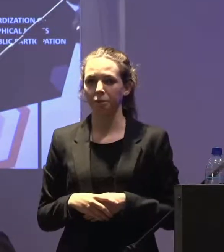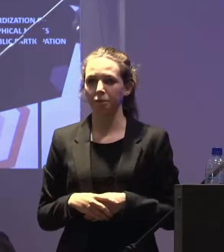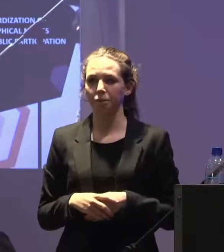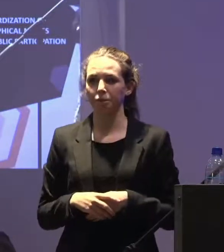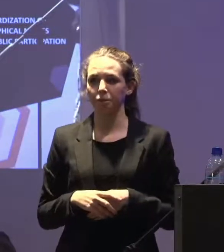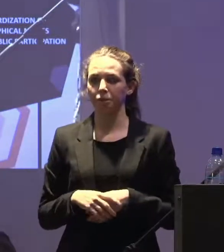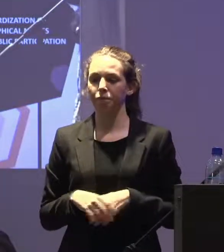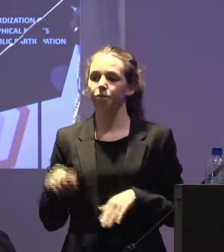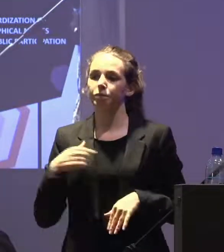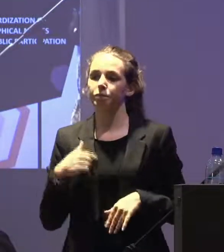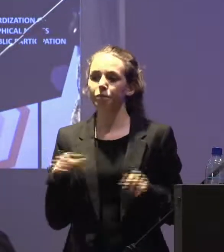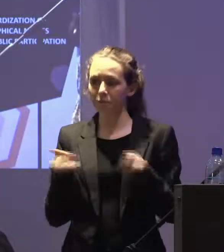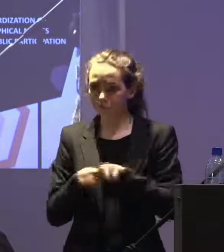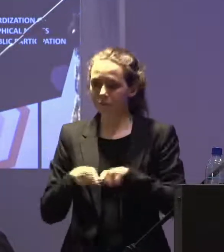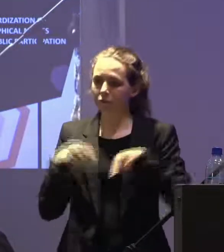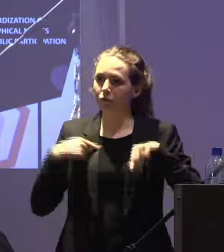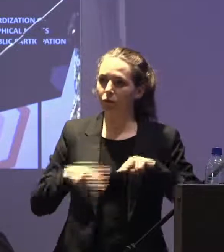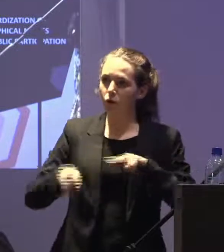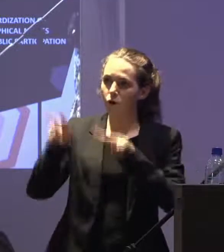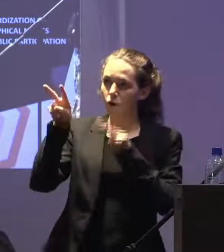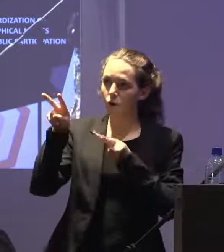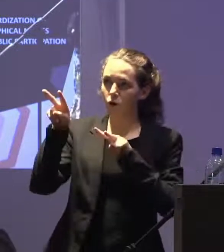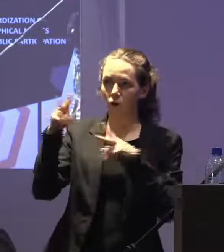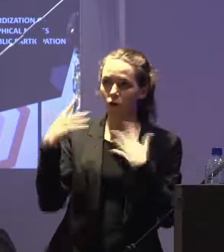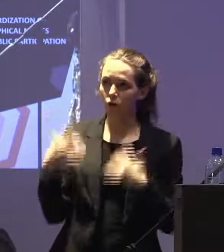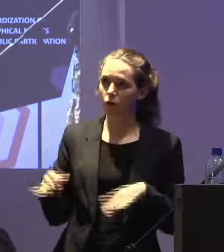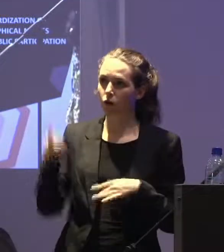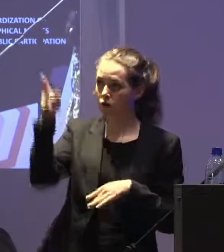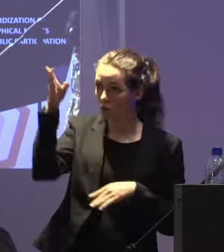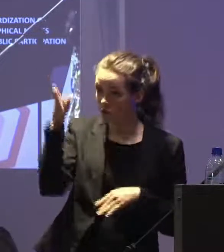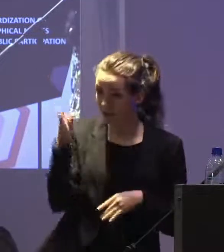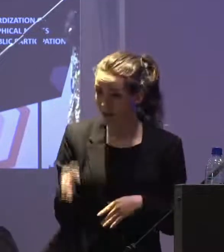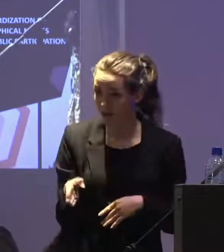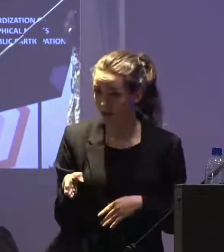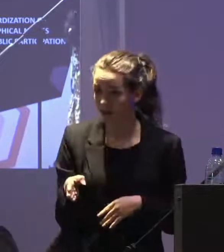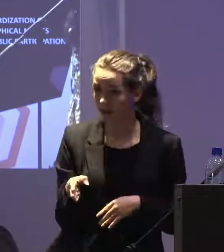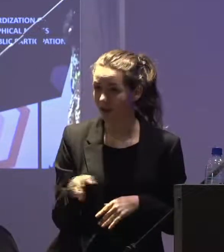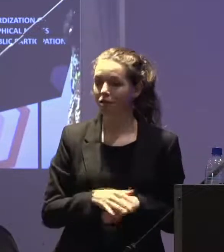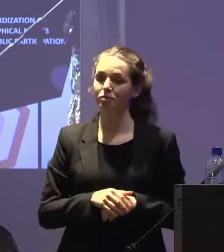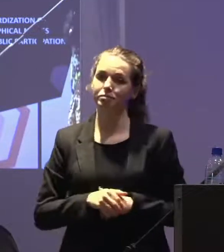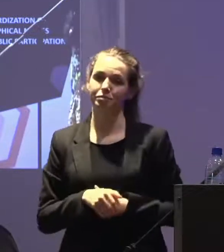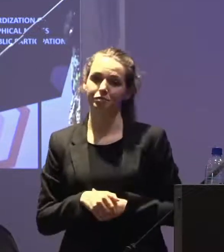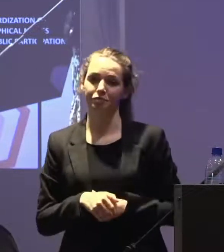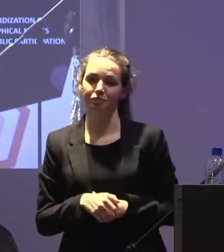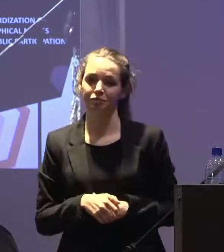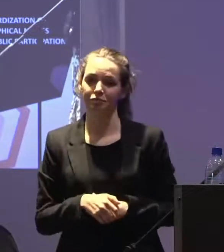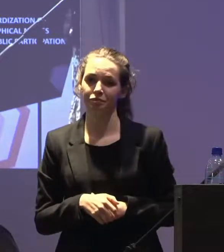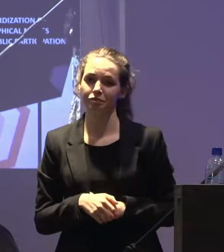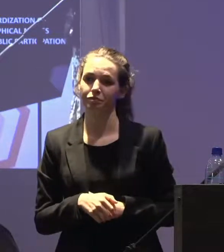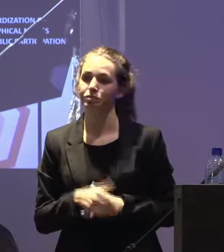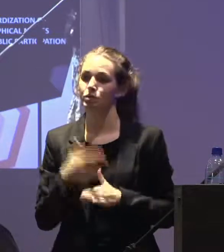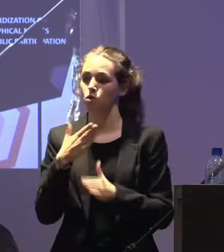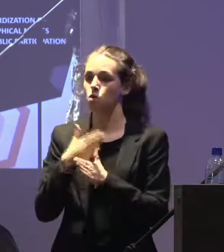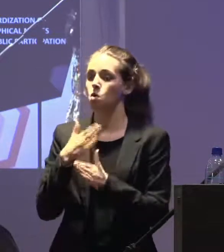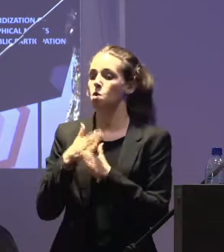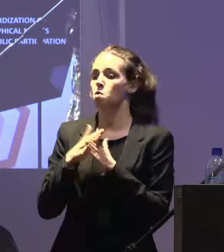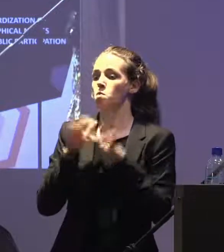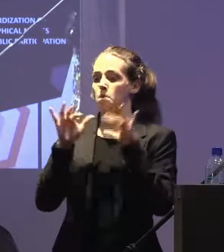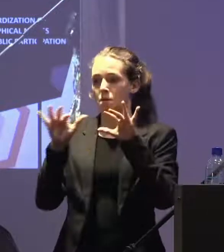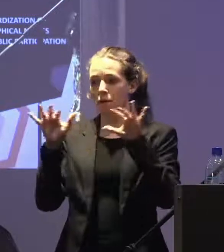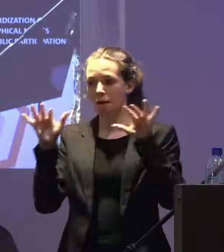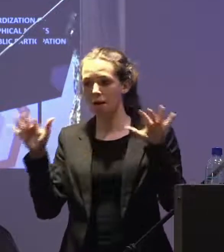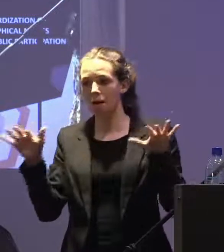to also having you because workers are very prominent